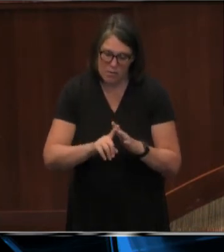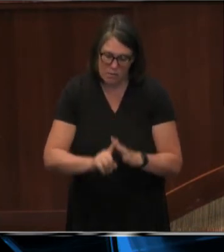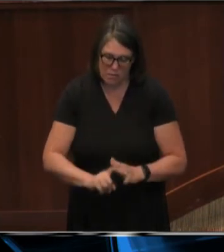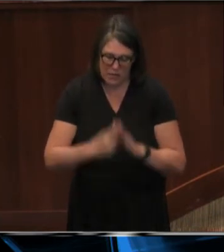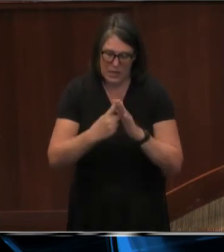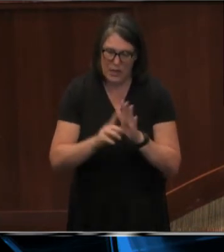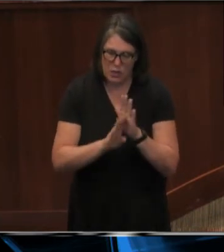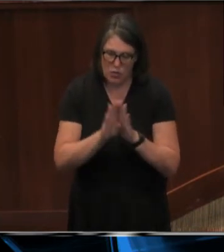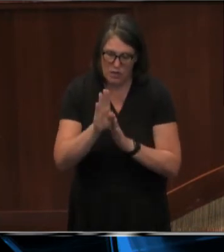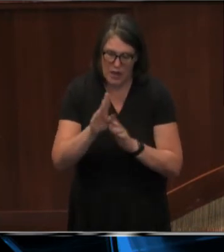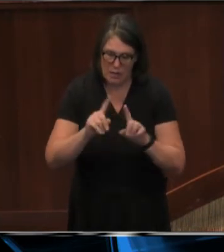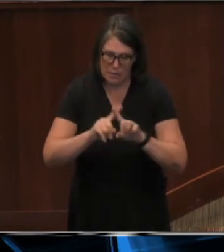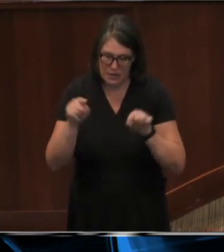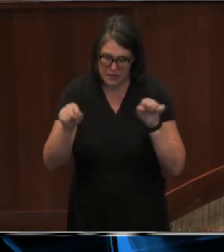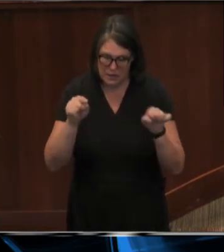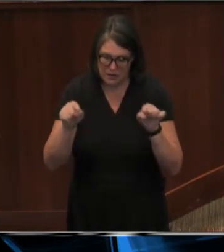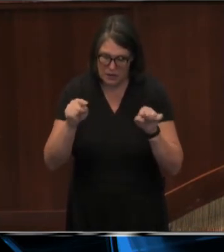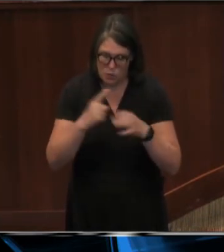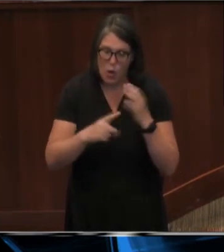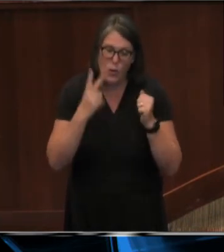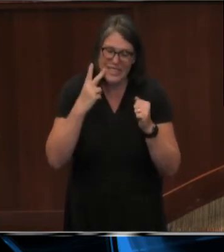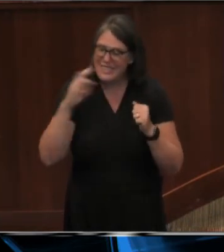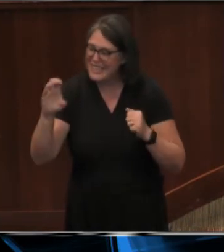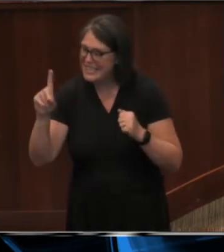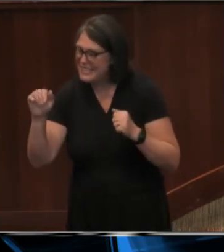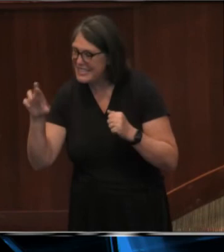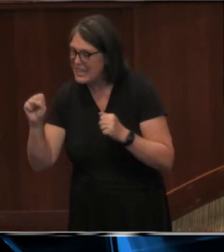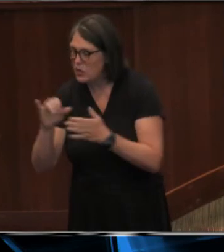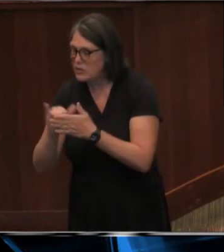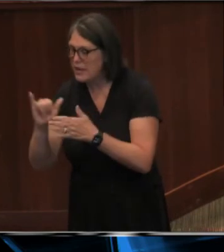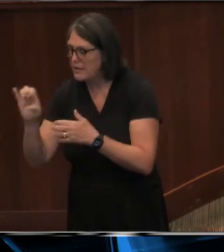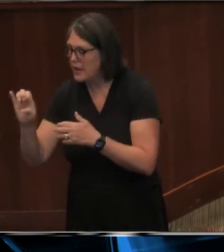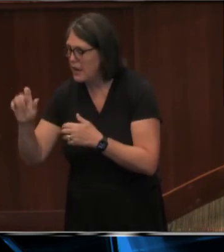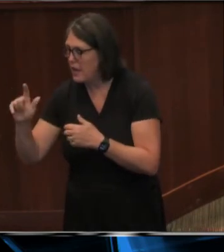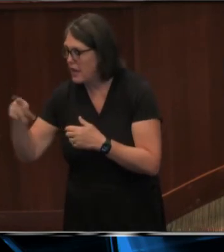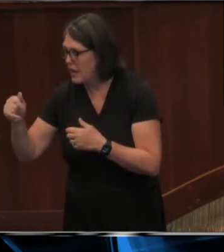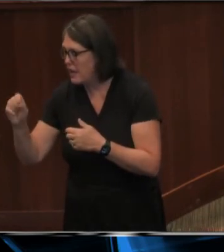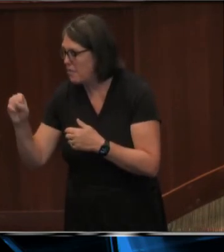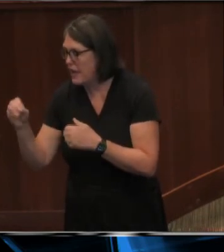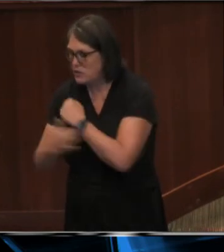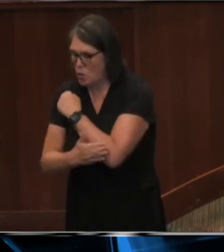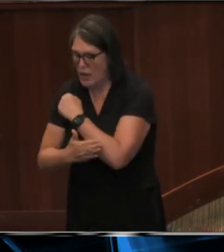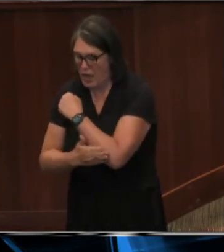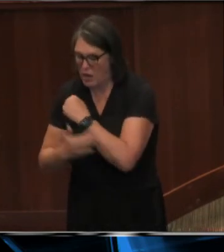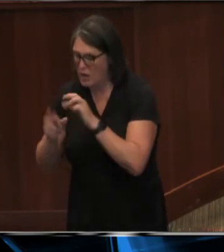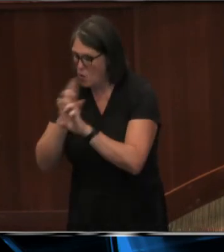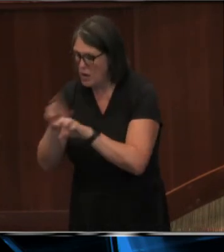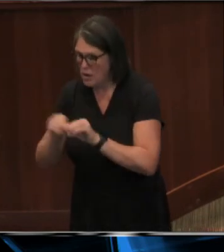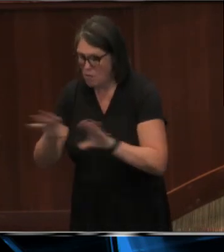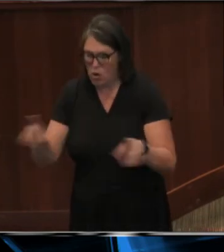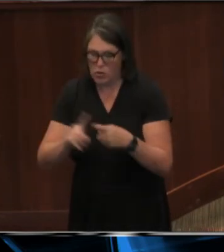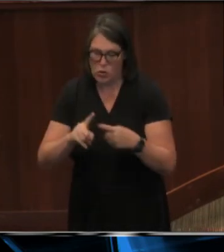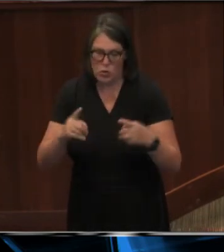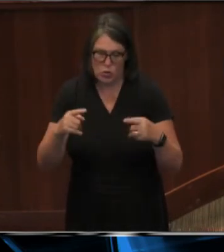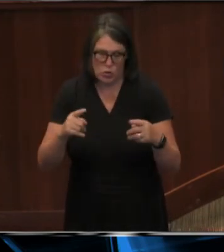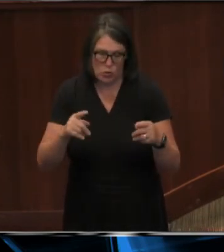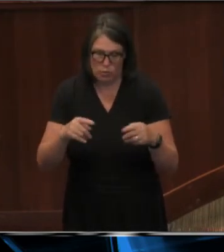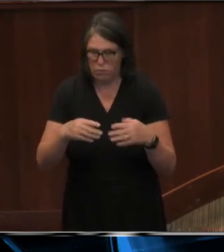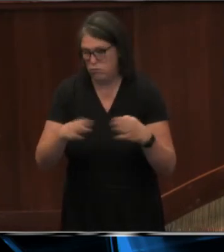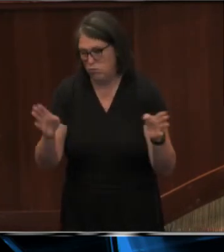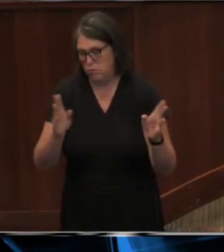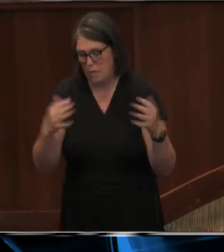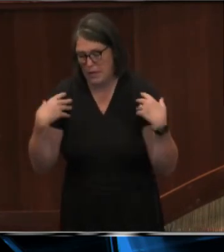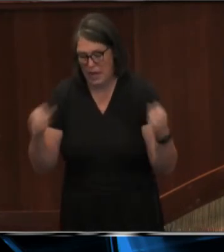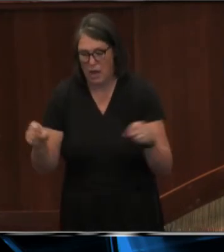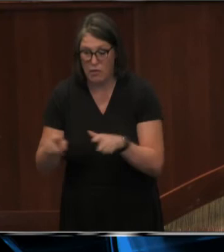the difference between what we see in Cedars, which is just our El Paso County report out to public health, and then